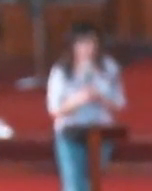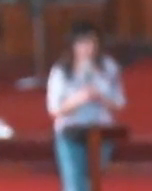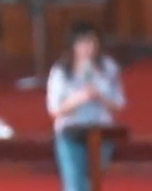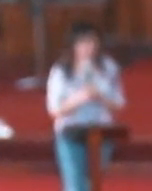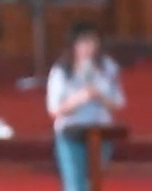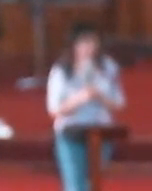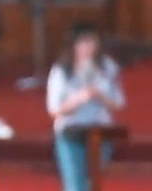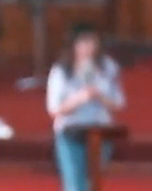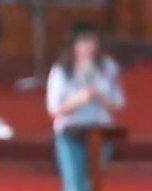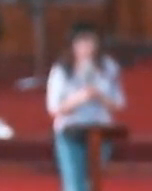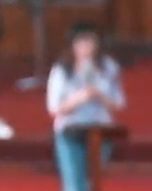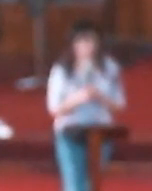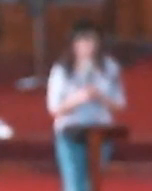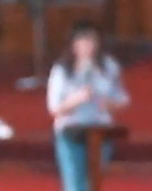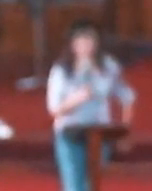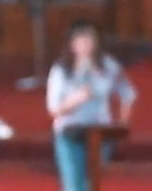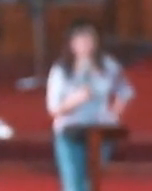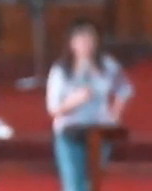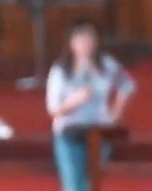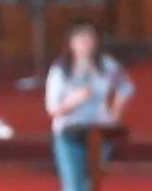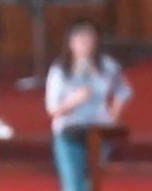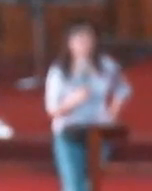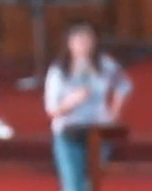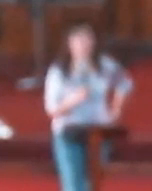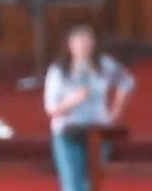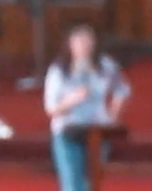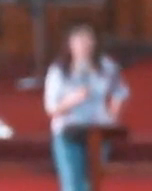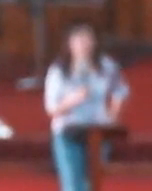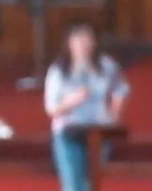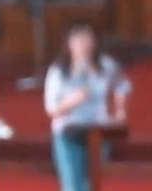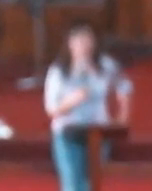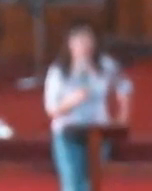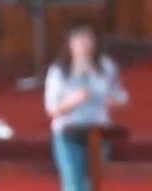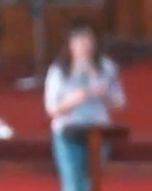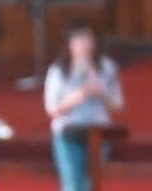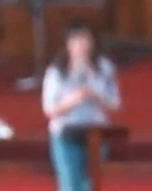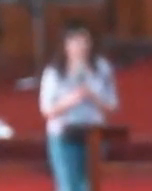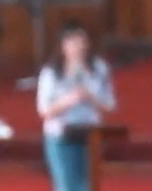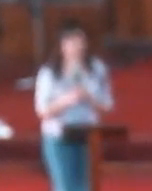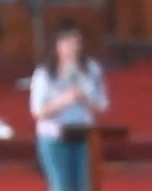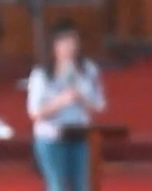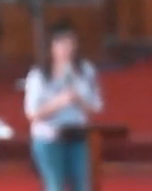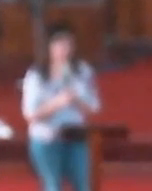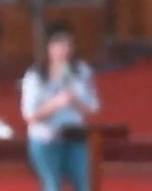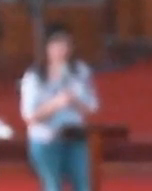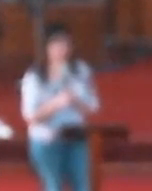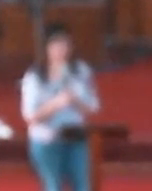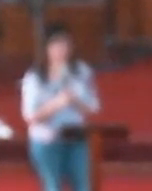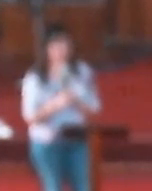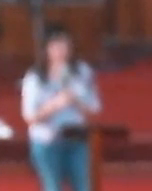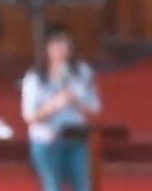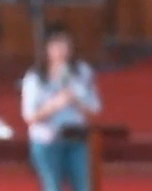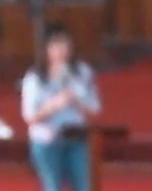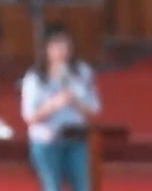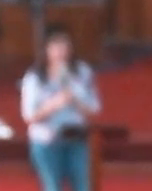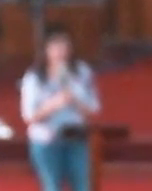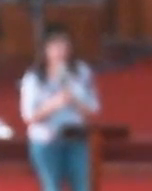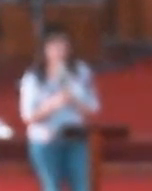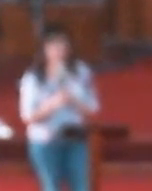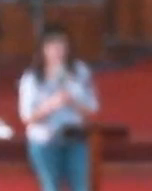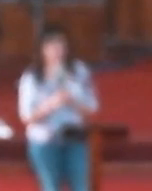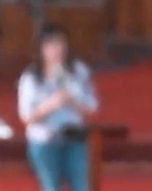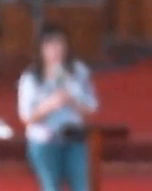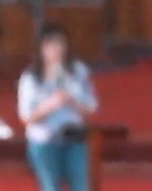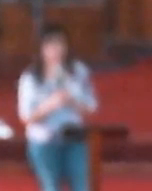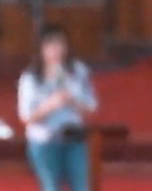that. Nuestra fe no crea realidad, más bien está basada en la realidad del poder y el